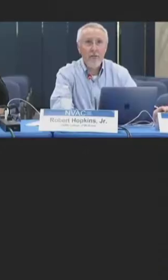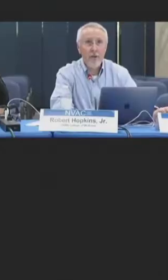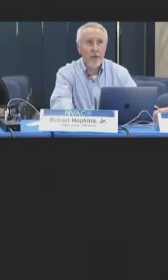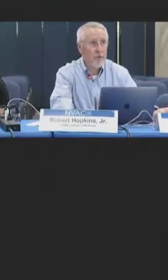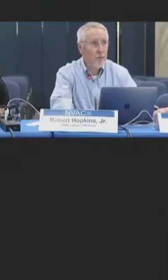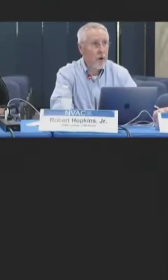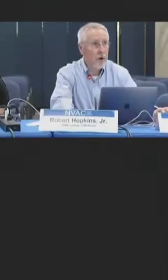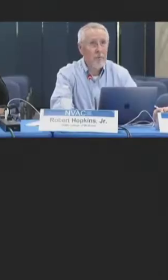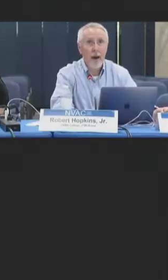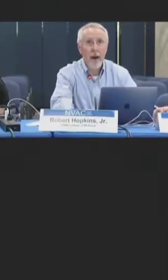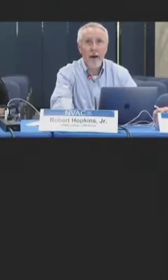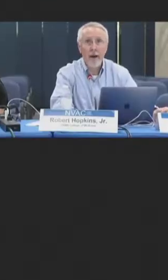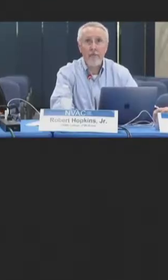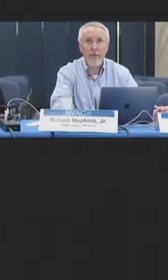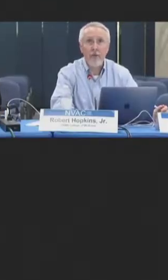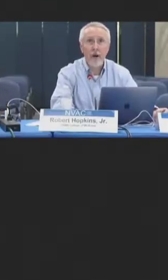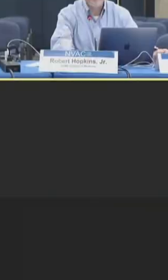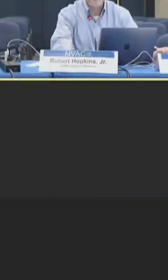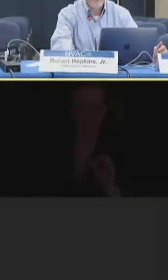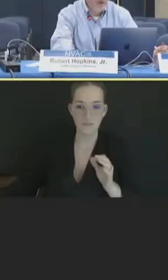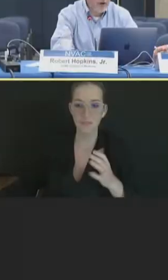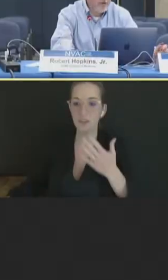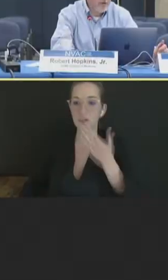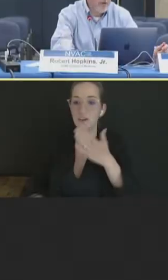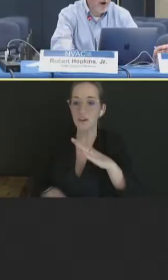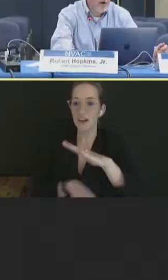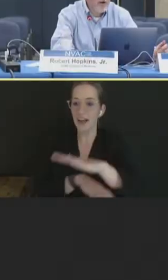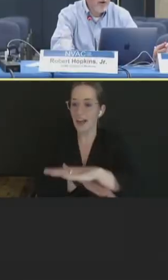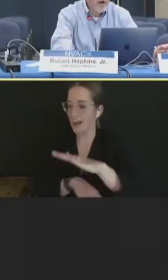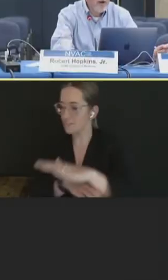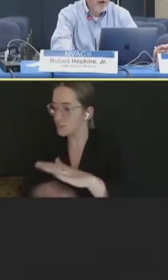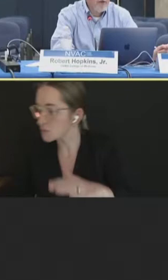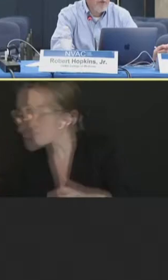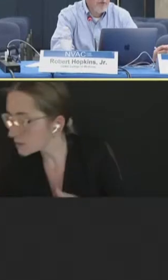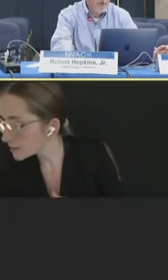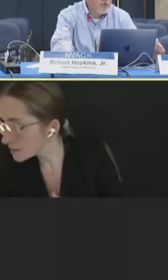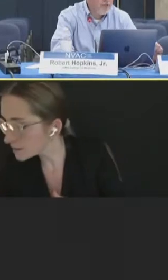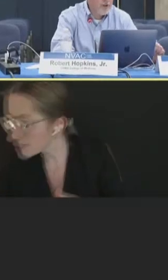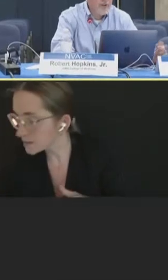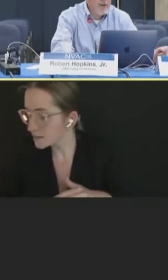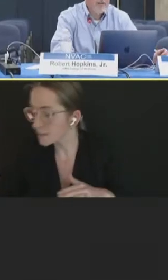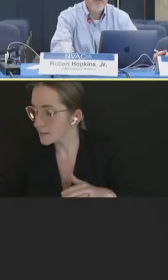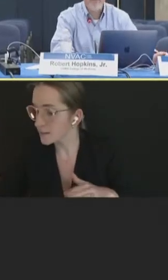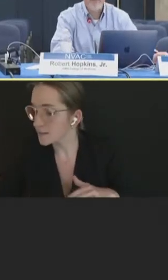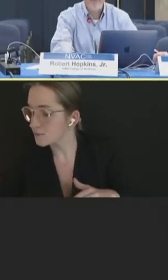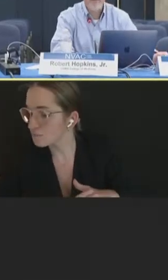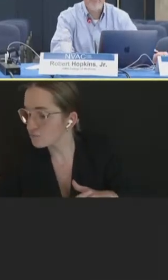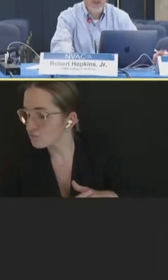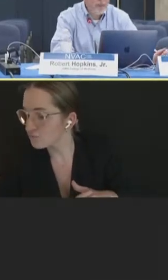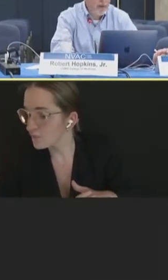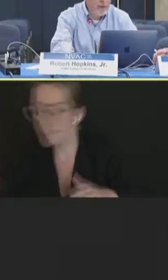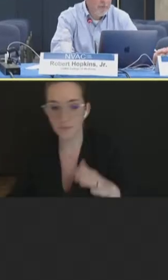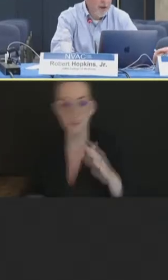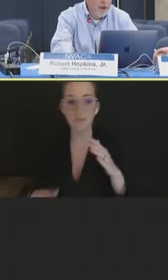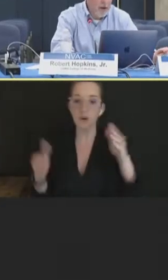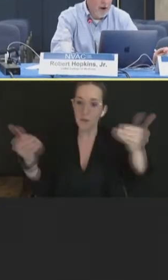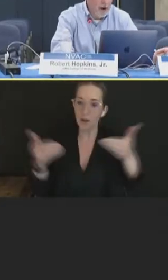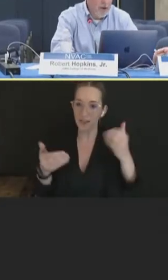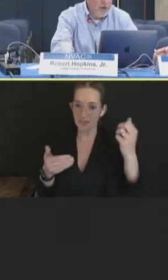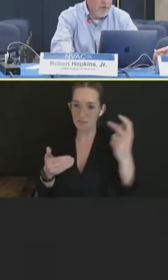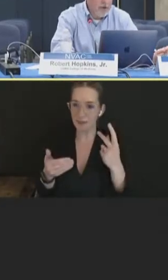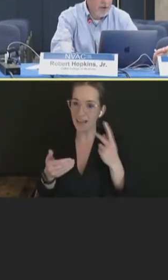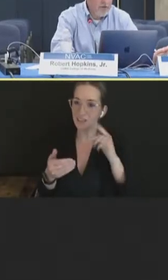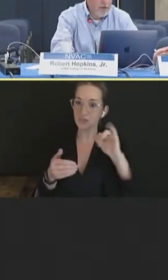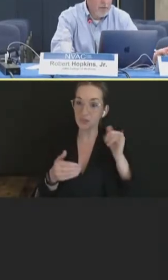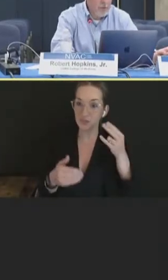Good afternoon. Welcome back after lunch to our June 16th NVAC meeting.